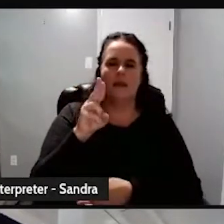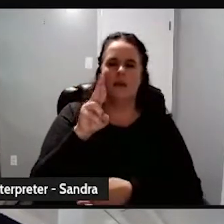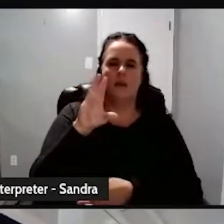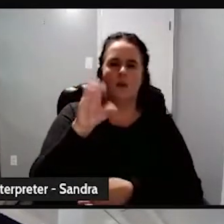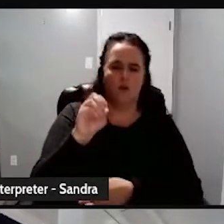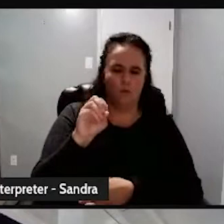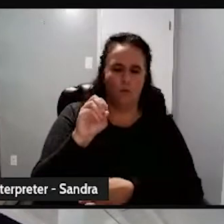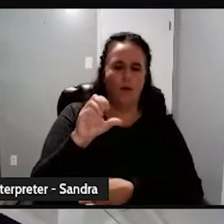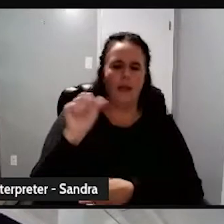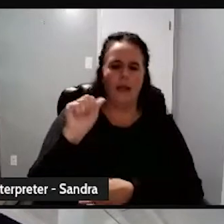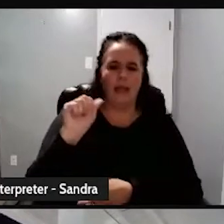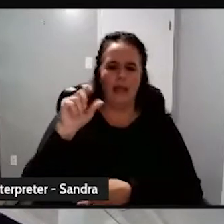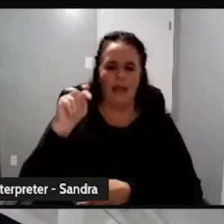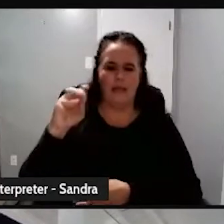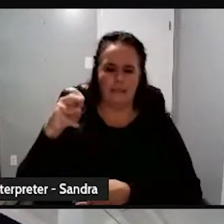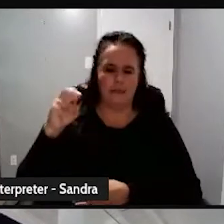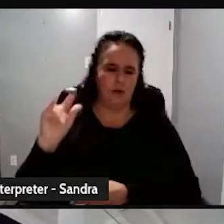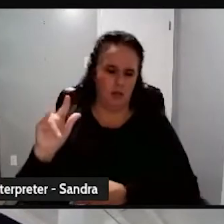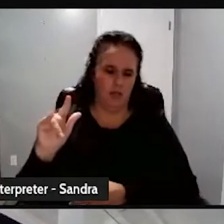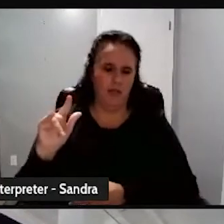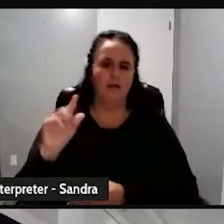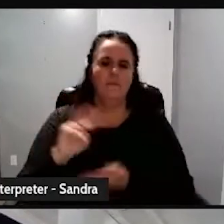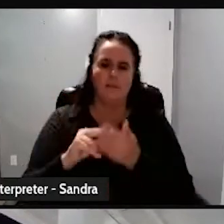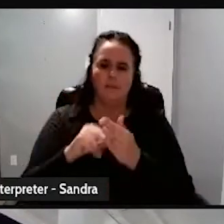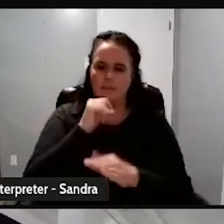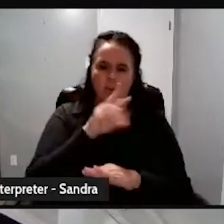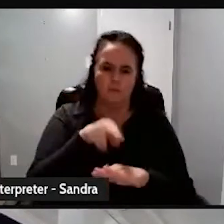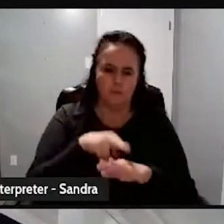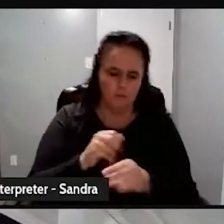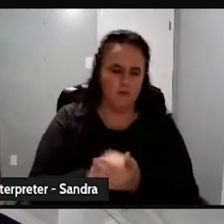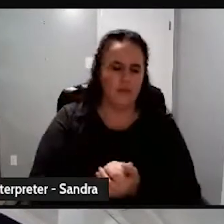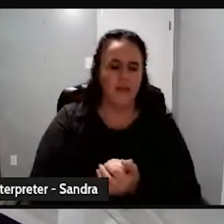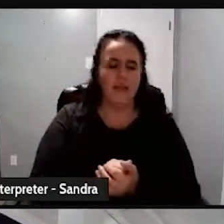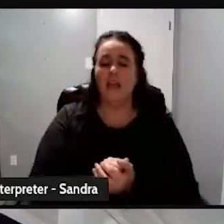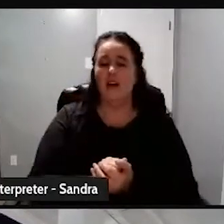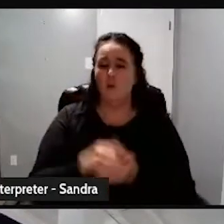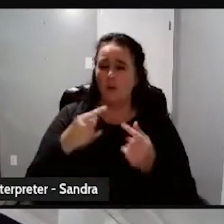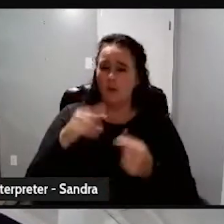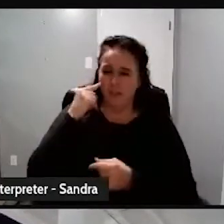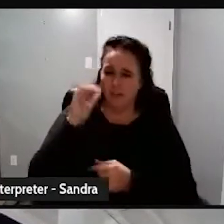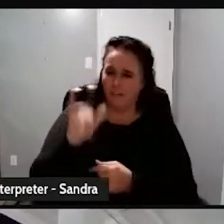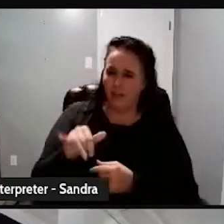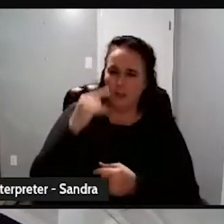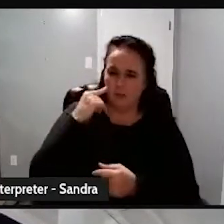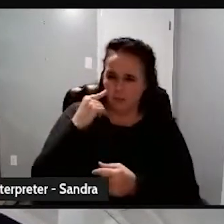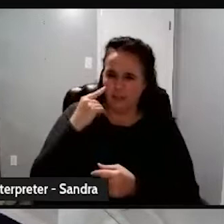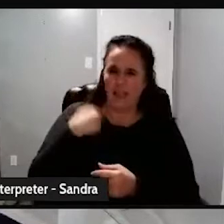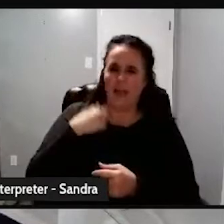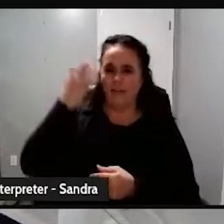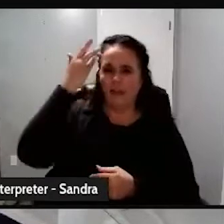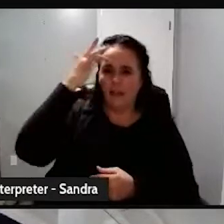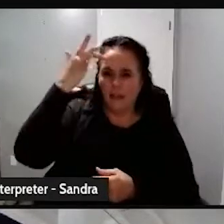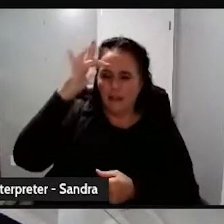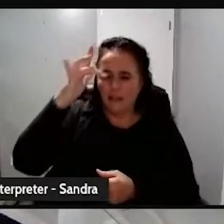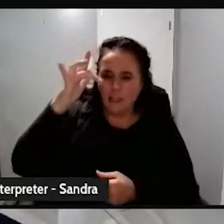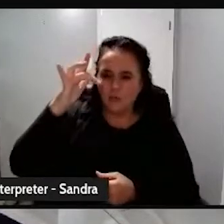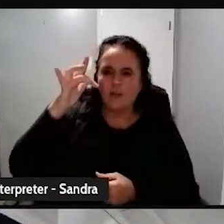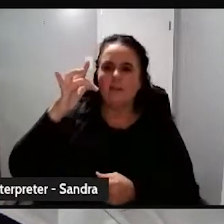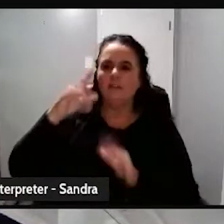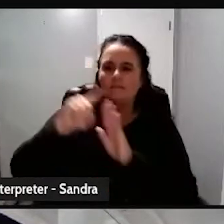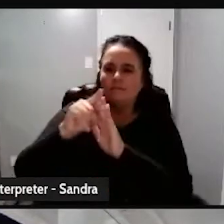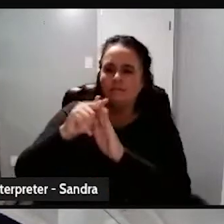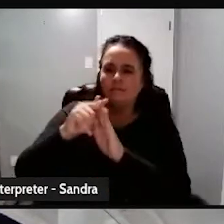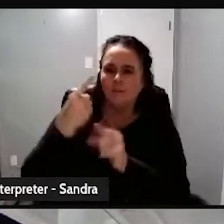cognitively disabled, everyone thinks of someone who has intellectual deficits. And that is not actually the